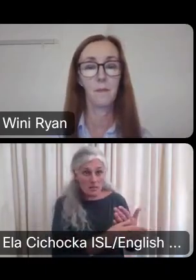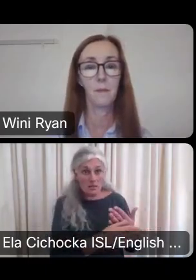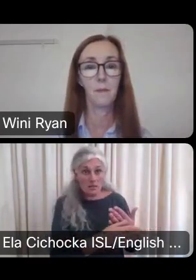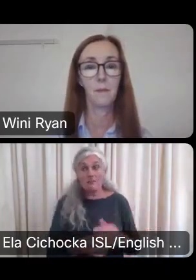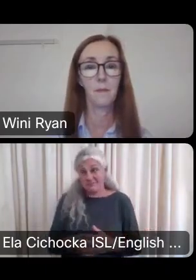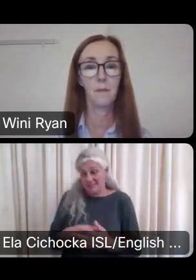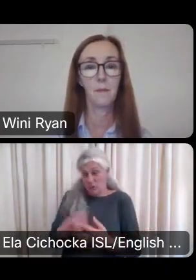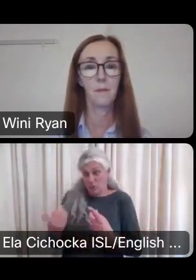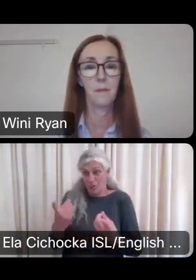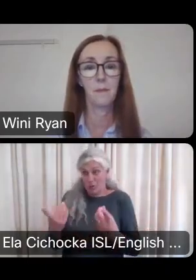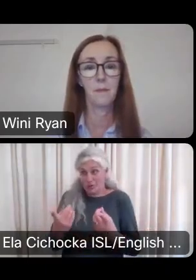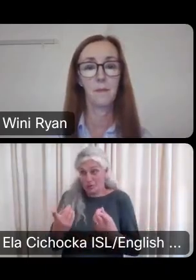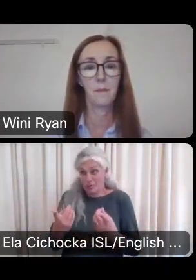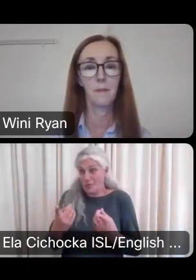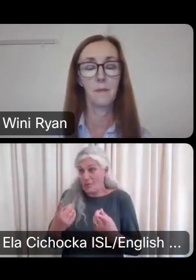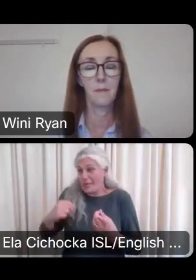were this close to losing your...